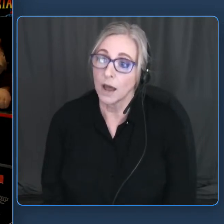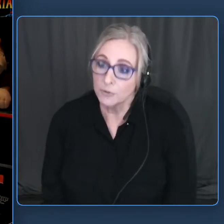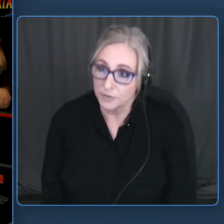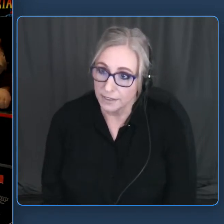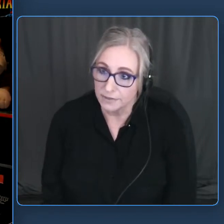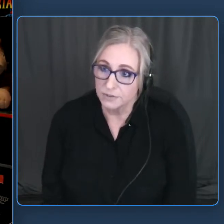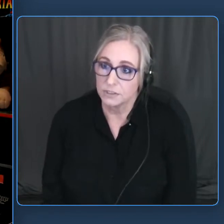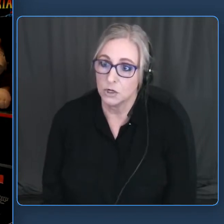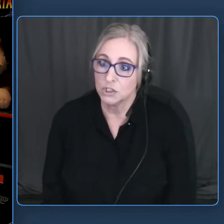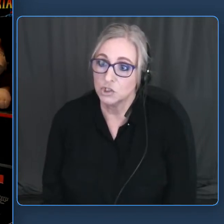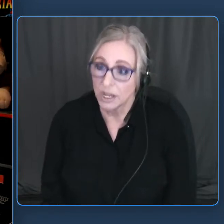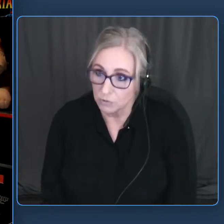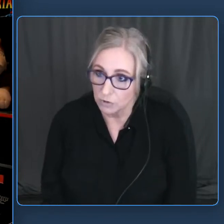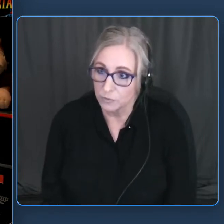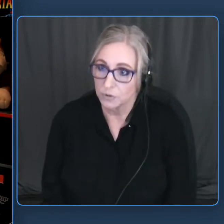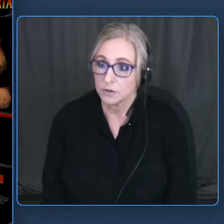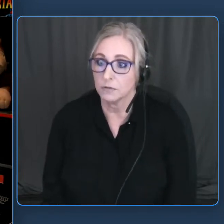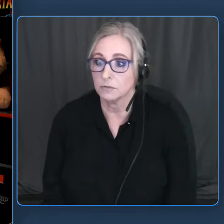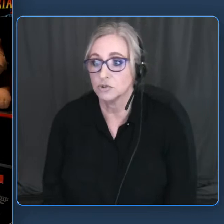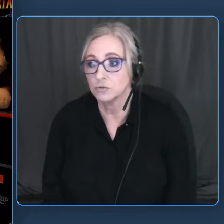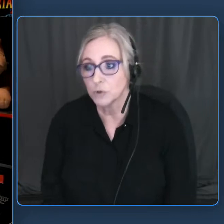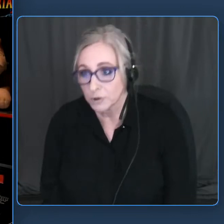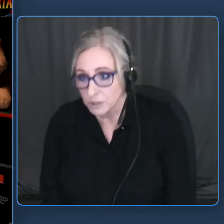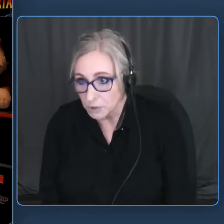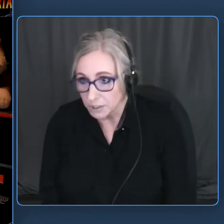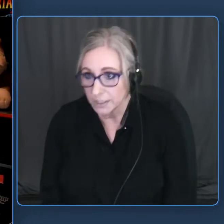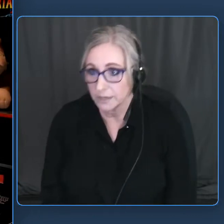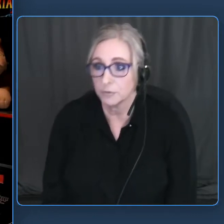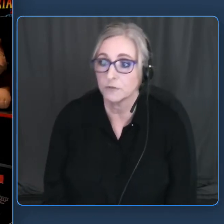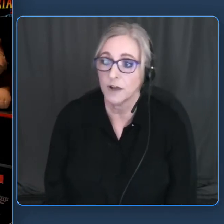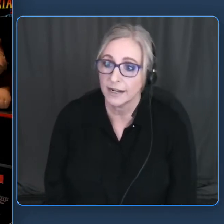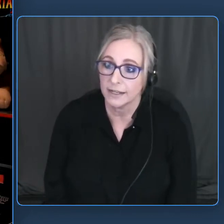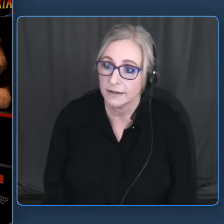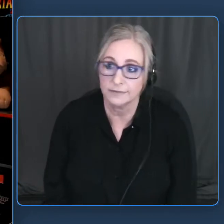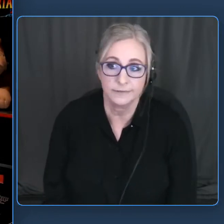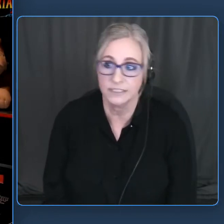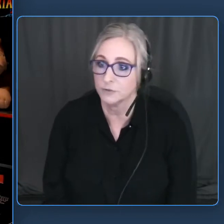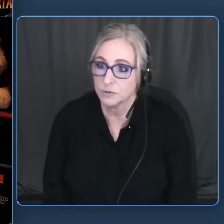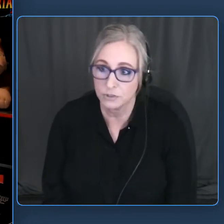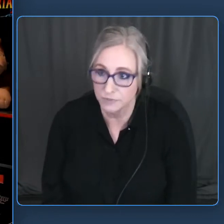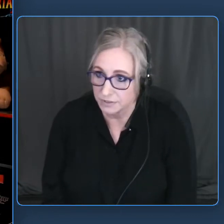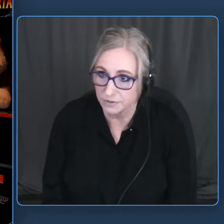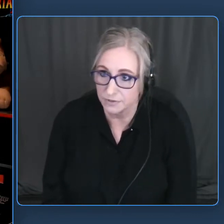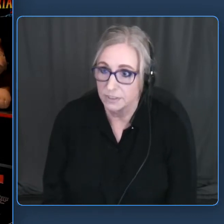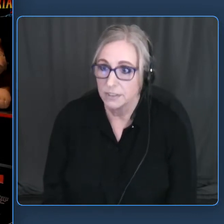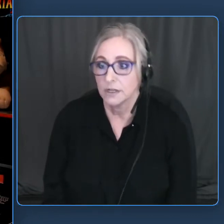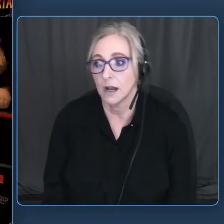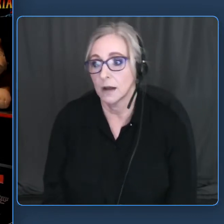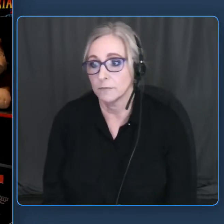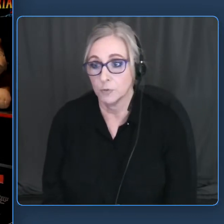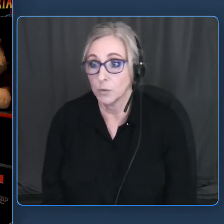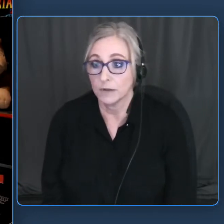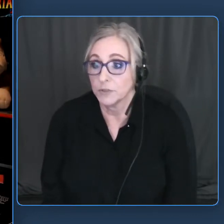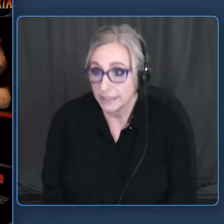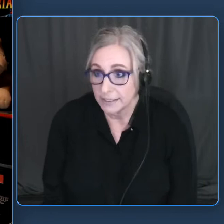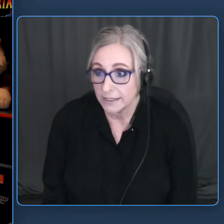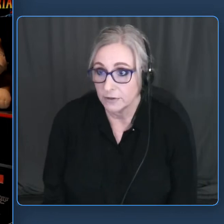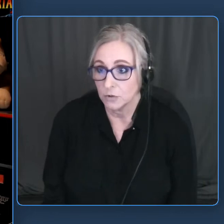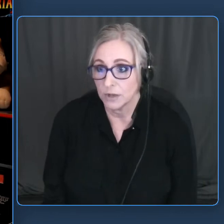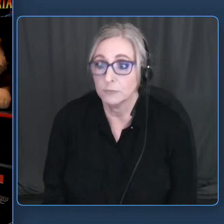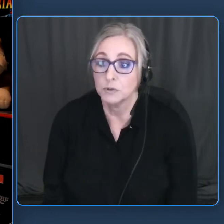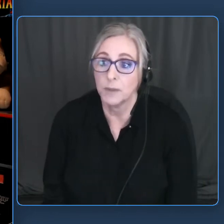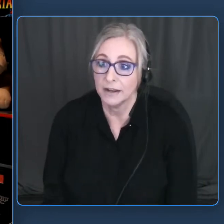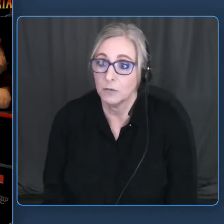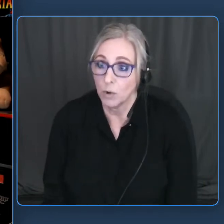But for other things, in general, for the greater community, providing different services for whatever they